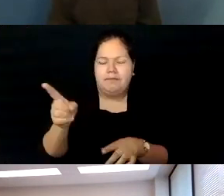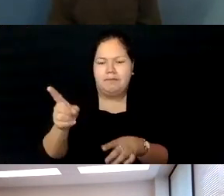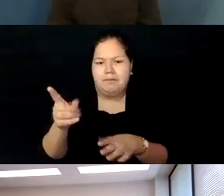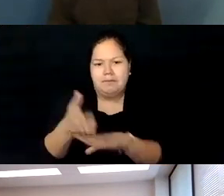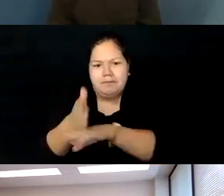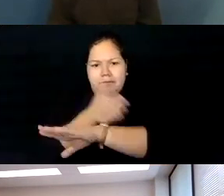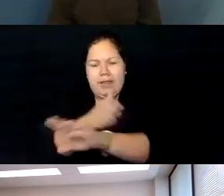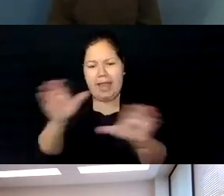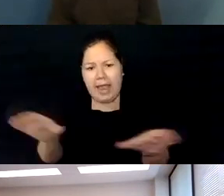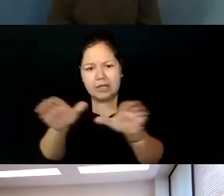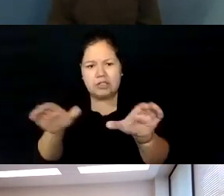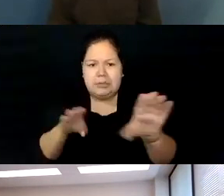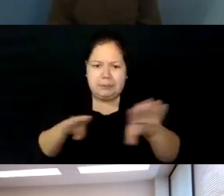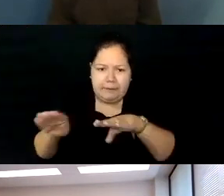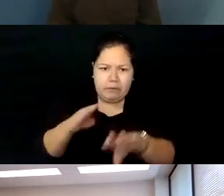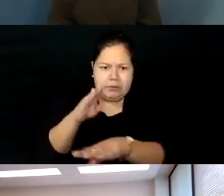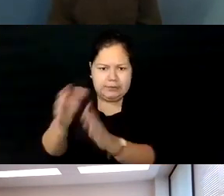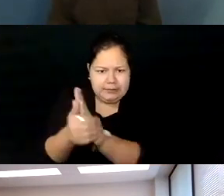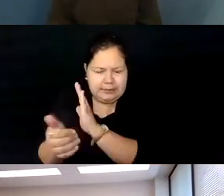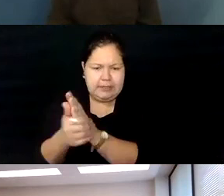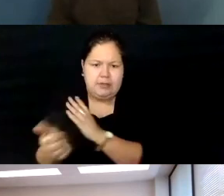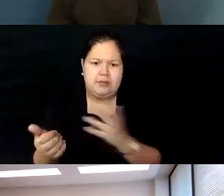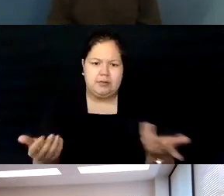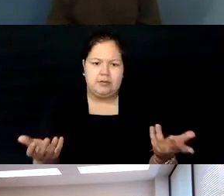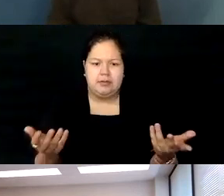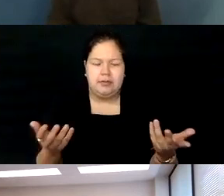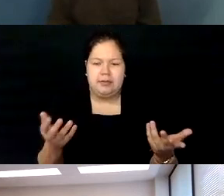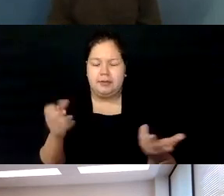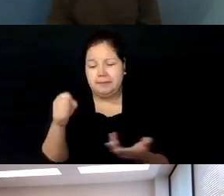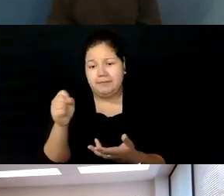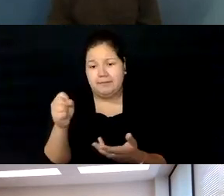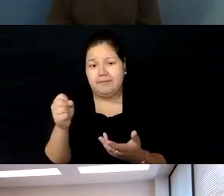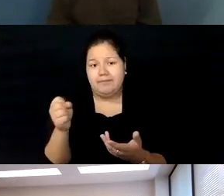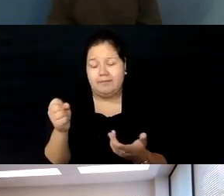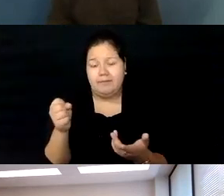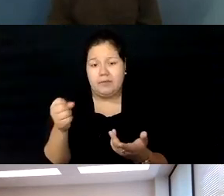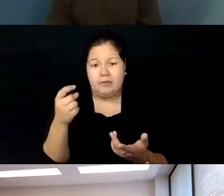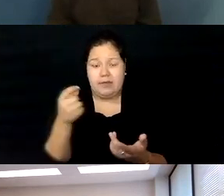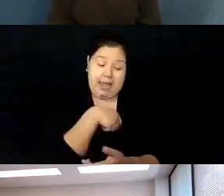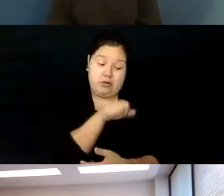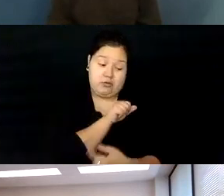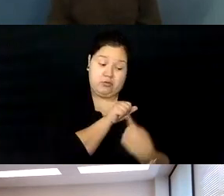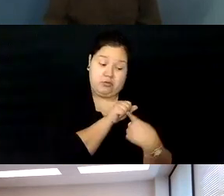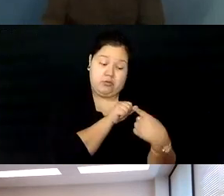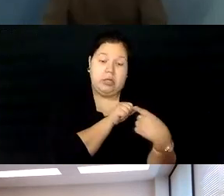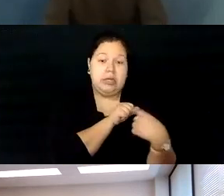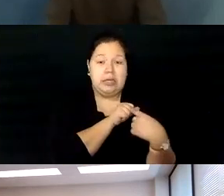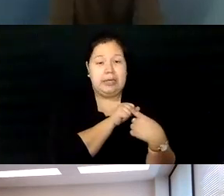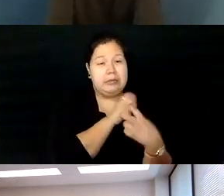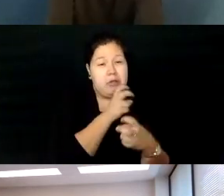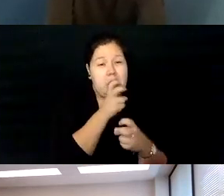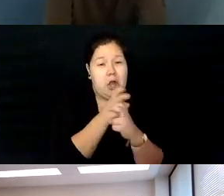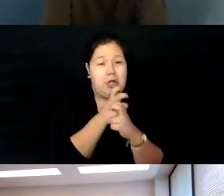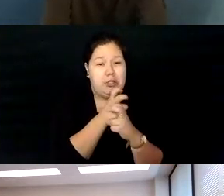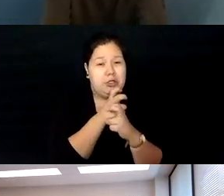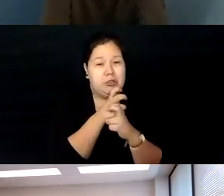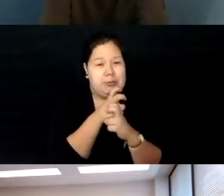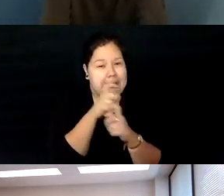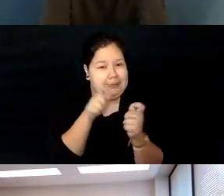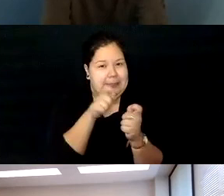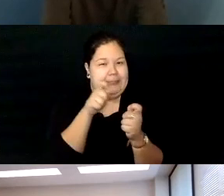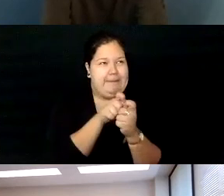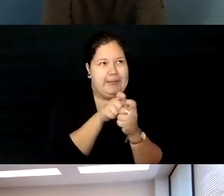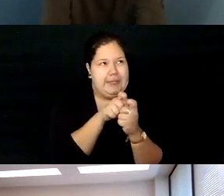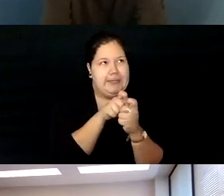behaviors and skills? Yes, and indeed, within attitudes, although that is harder to get at, what would we expect